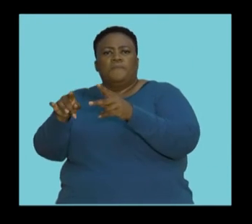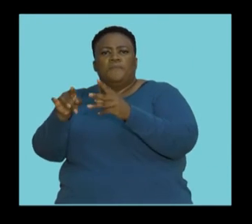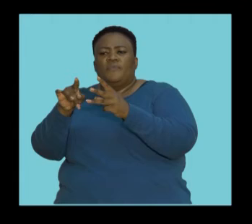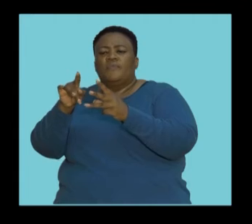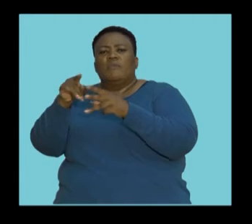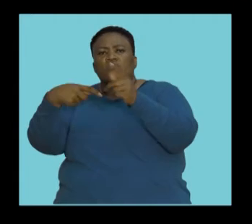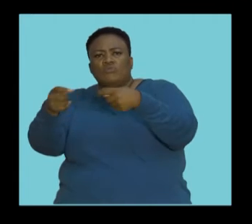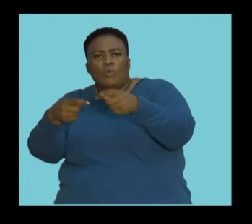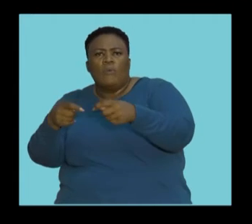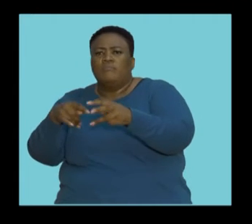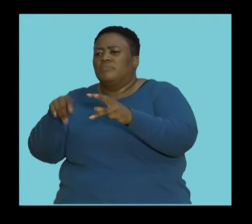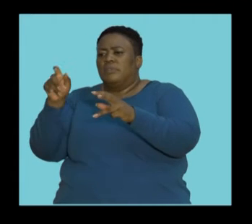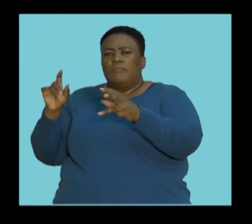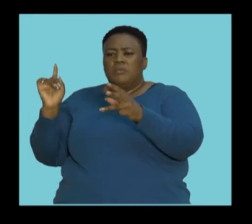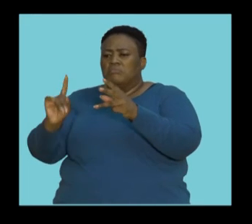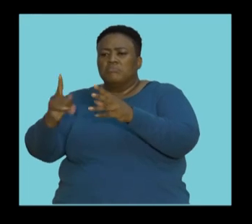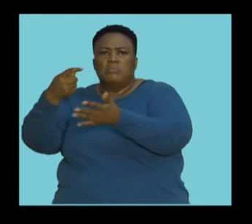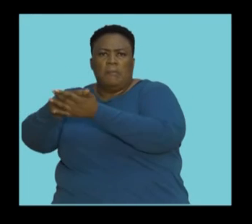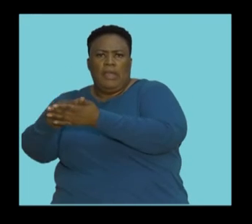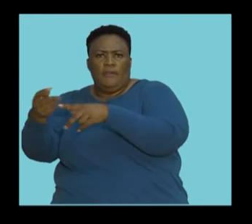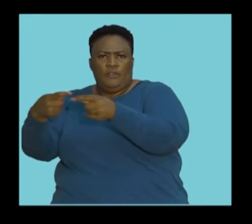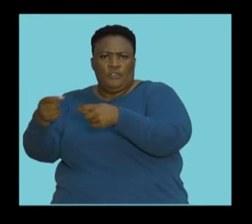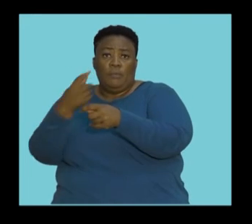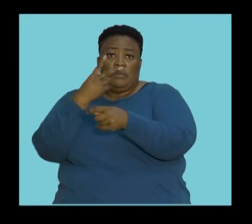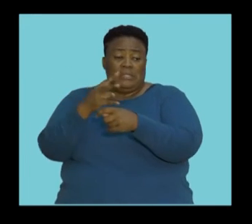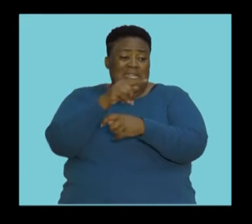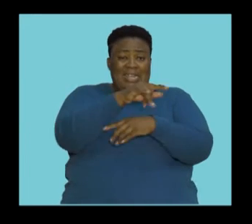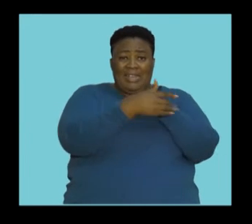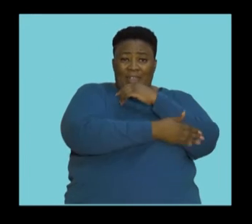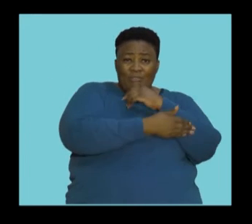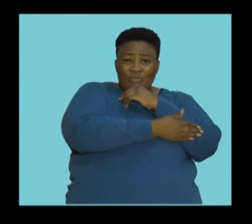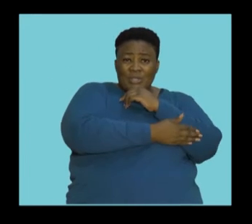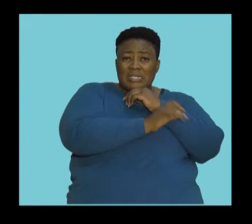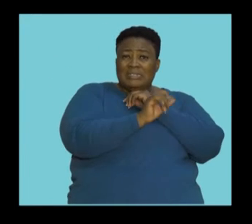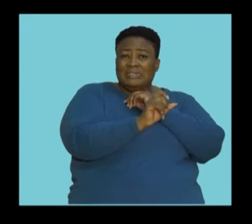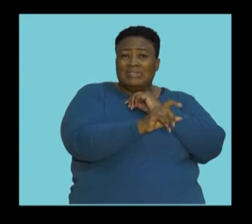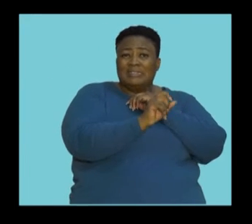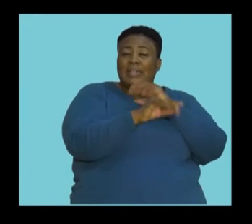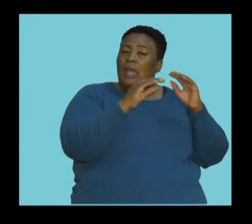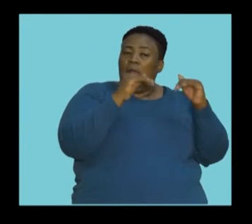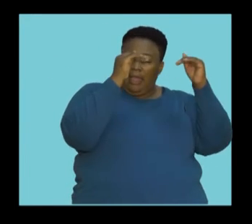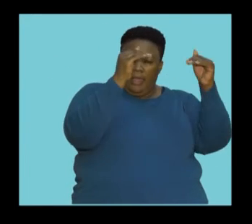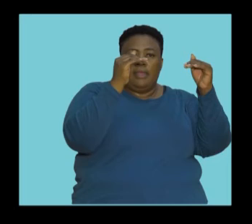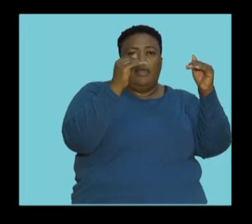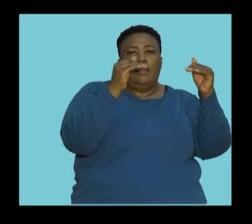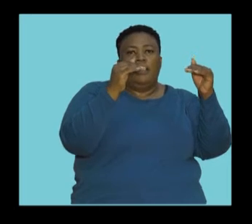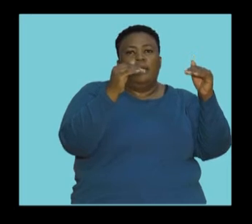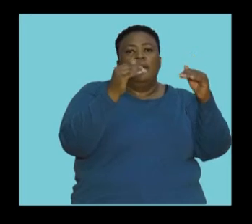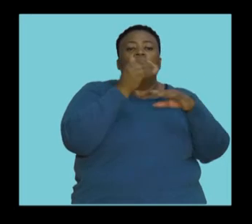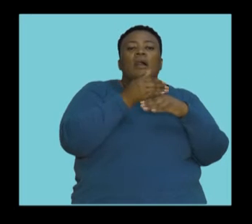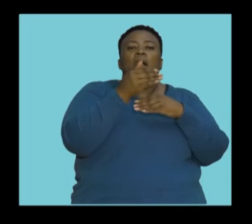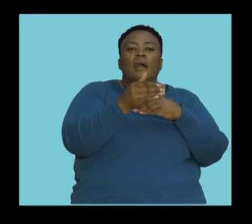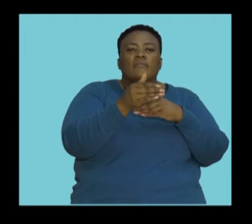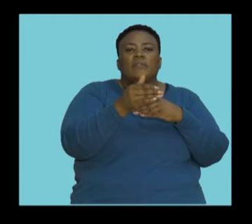in the transportation and getting that to the consumer. We can see that in developing countries there is a significantly